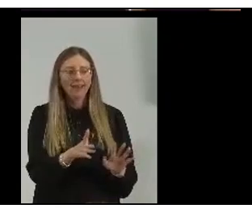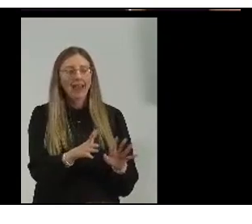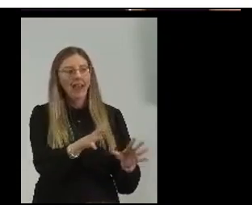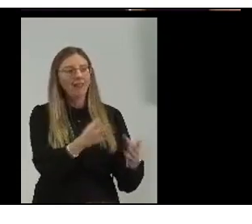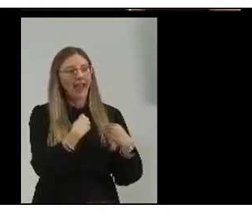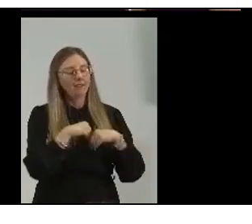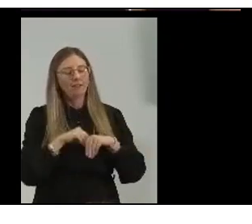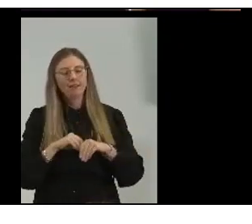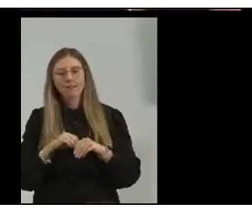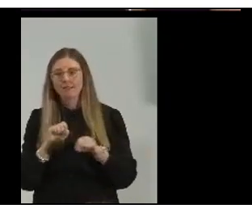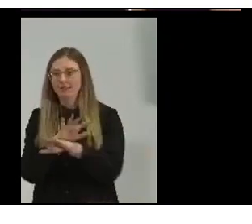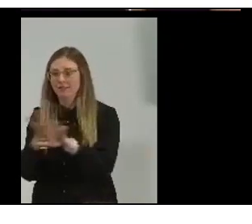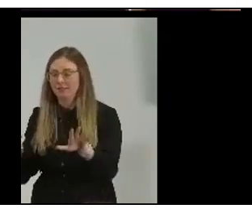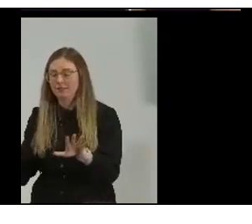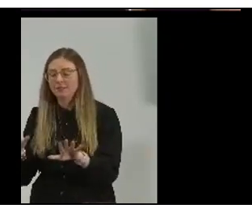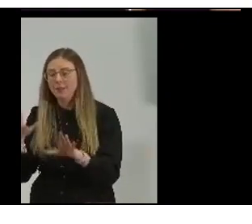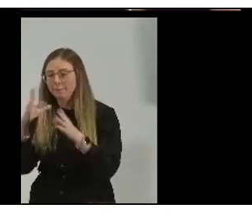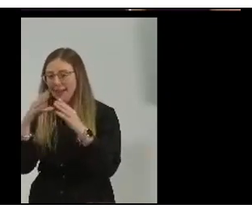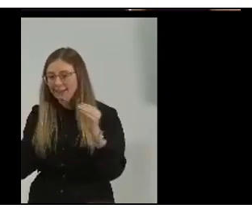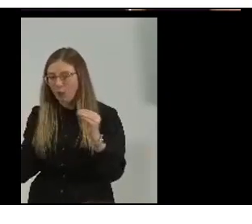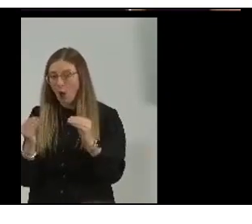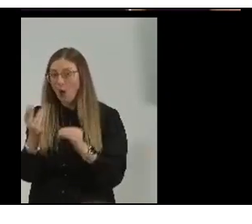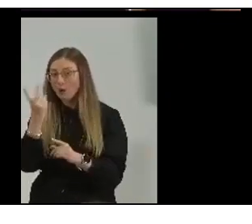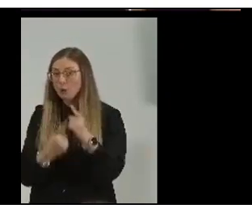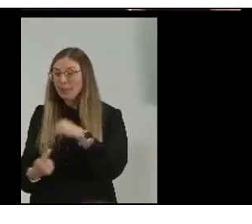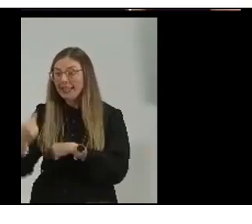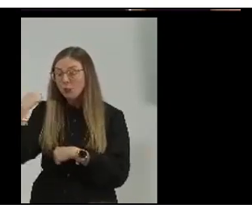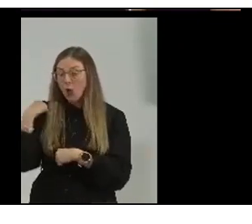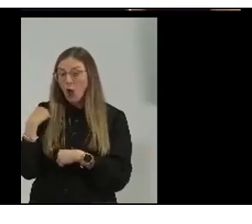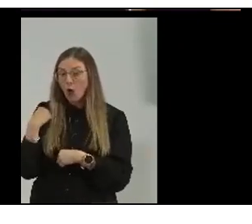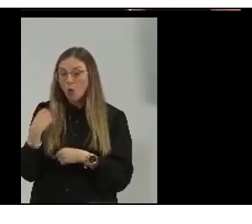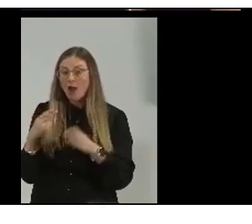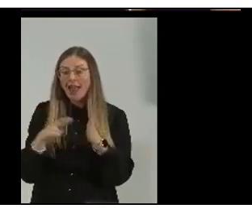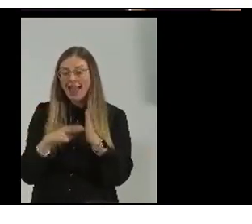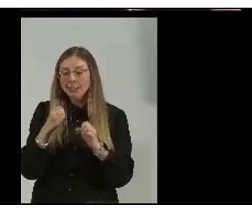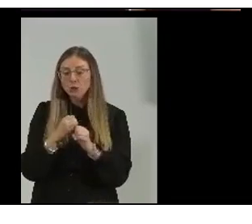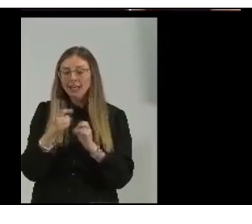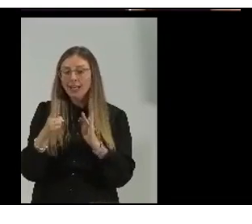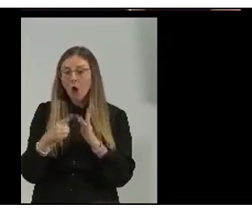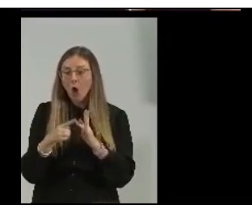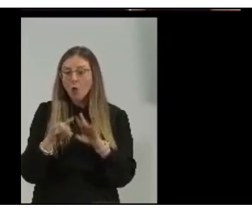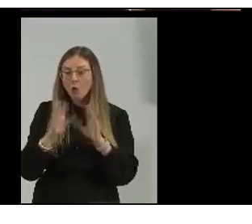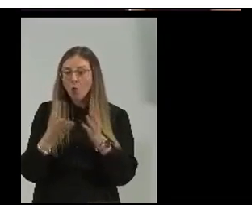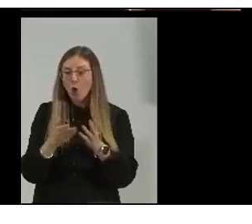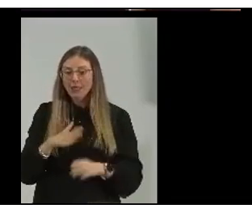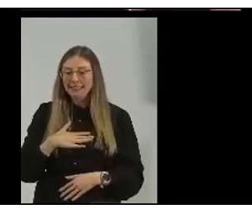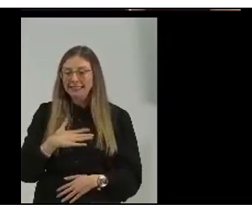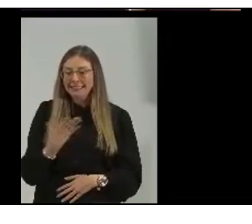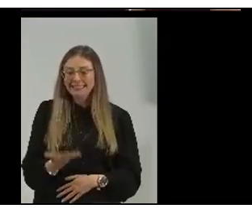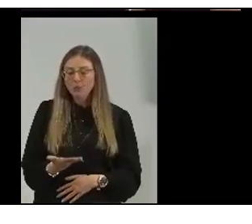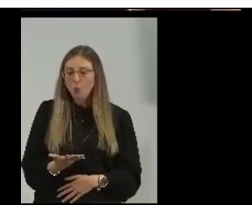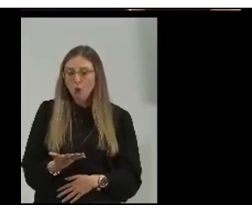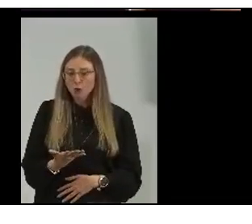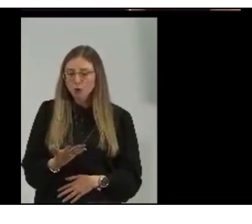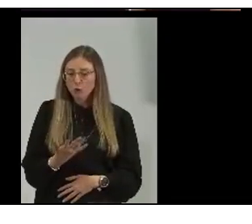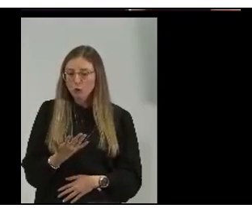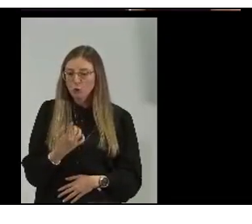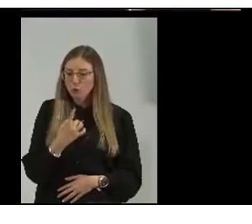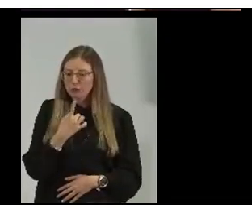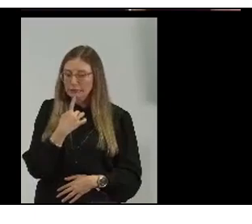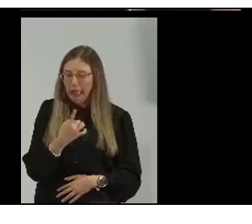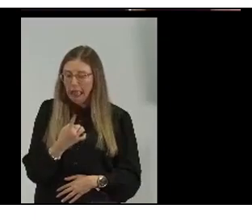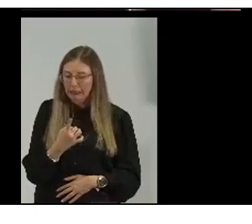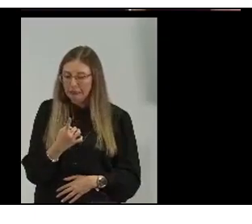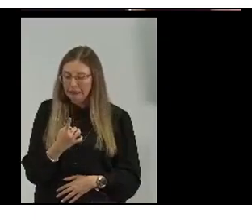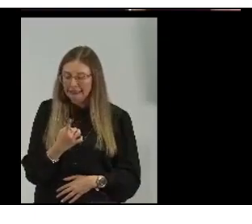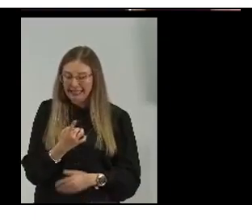Mexico. And 2 years ago, even our allies, people from the NGO world, they didn't want to go and say, we cannot talk about them as consumers. This